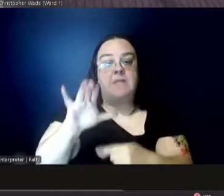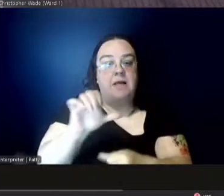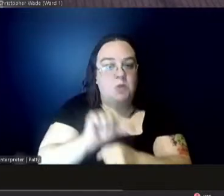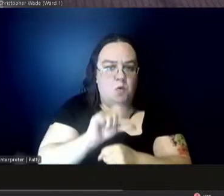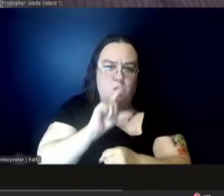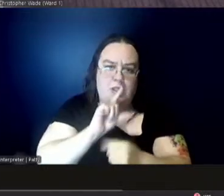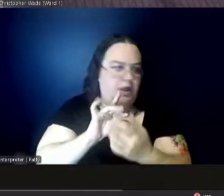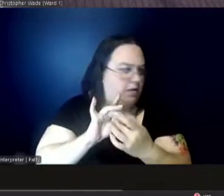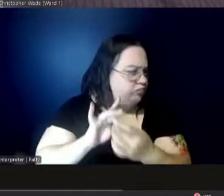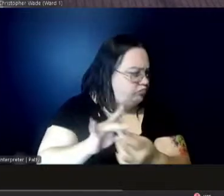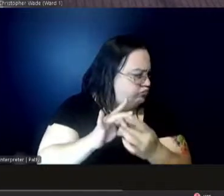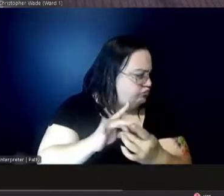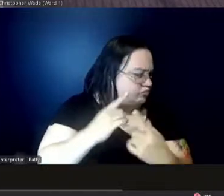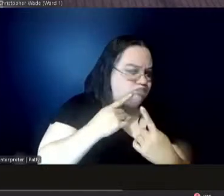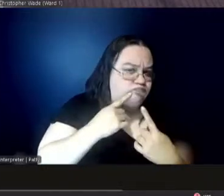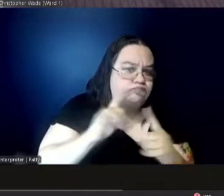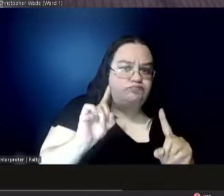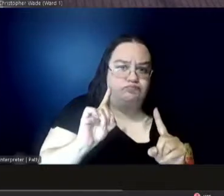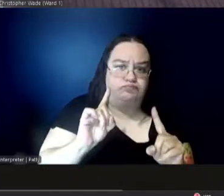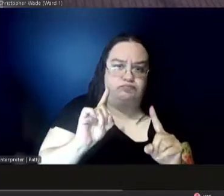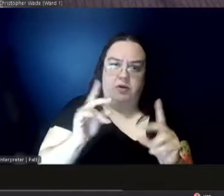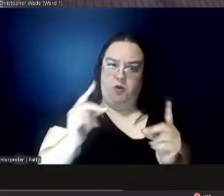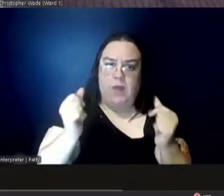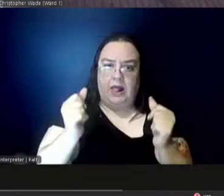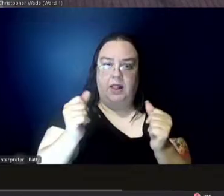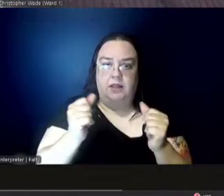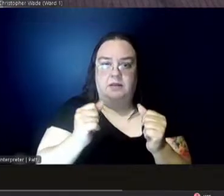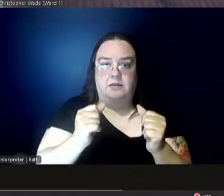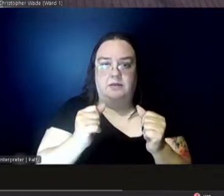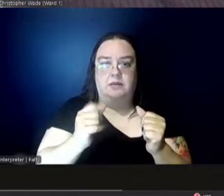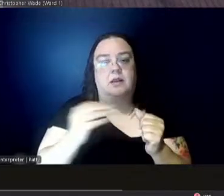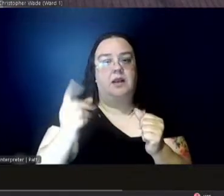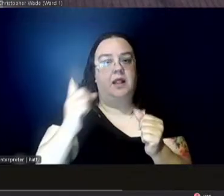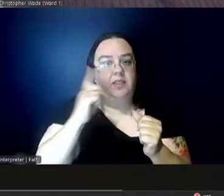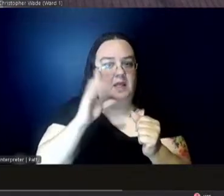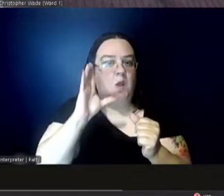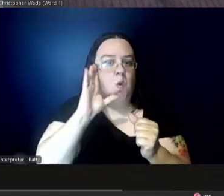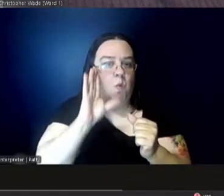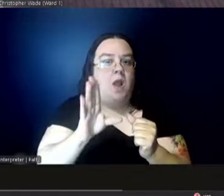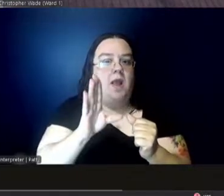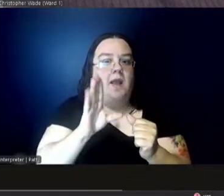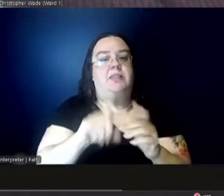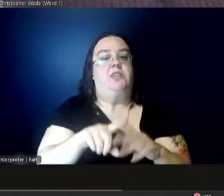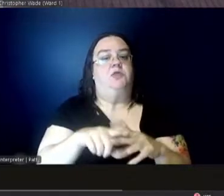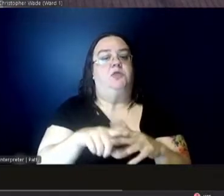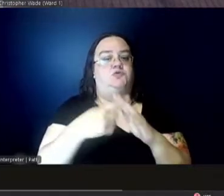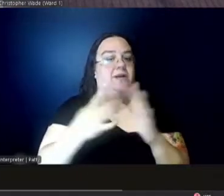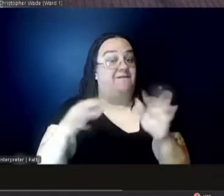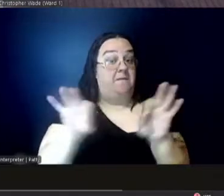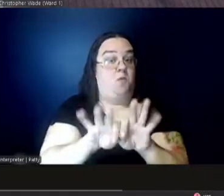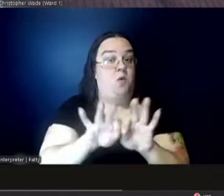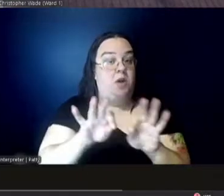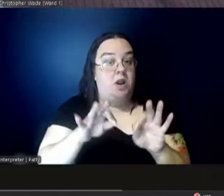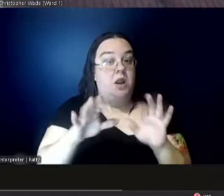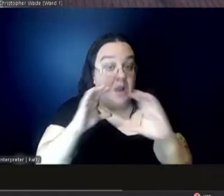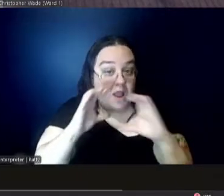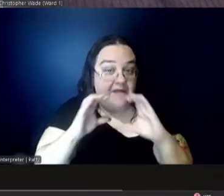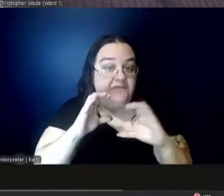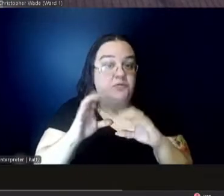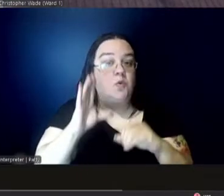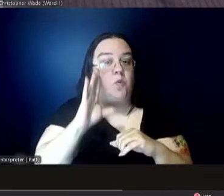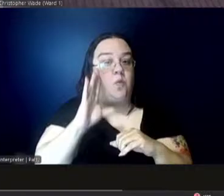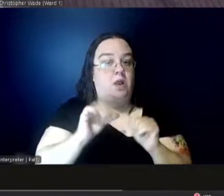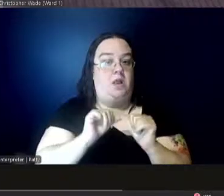off very quickly, and I think it's going to be the start of an important conversation that we will continue